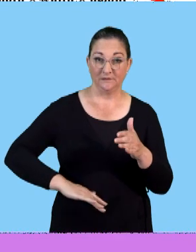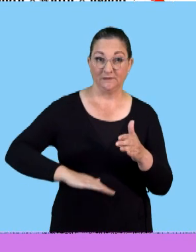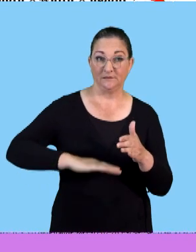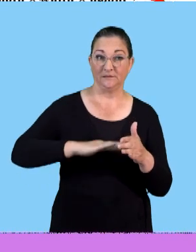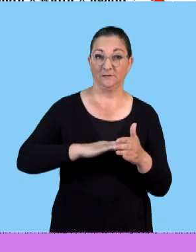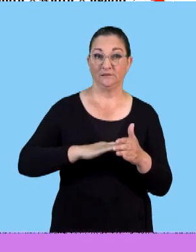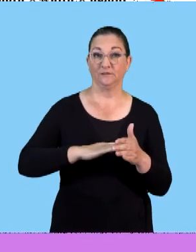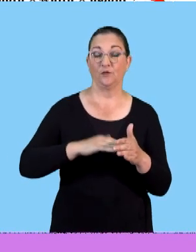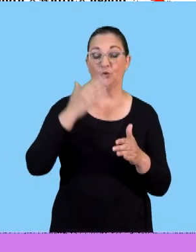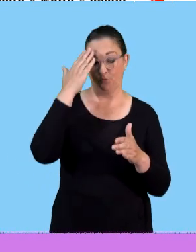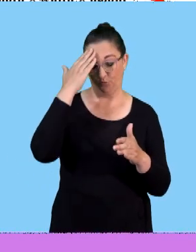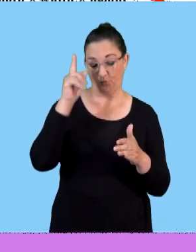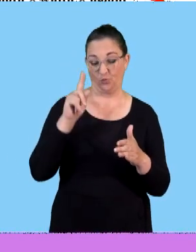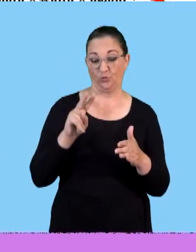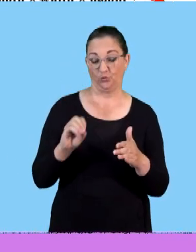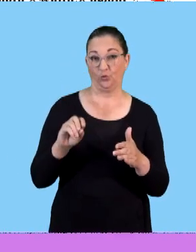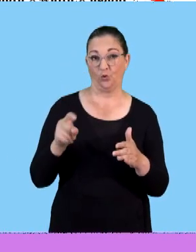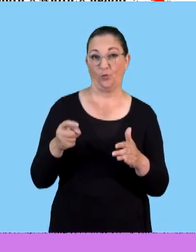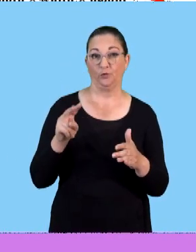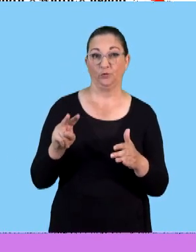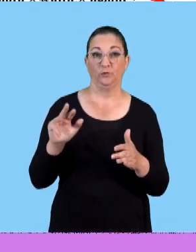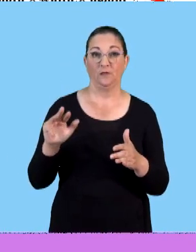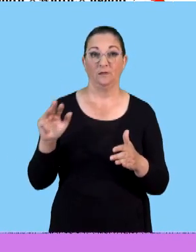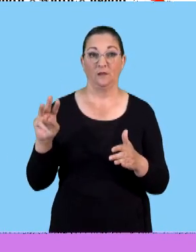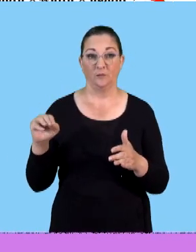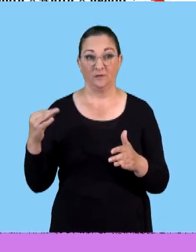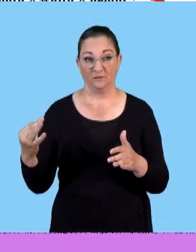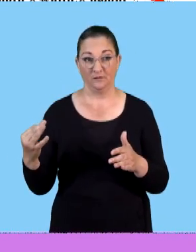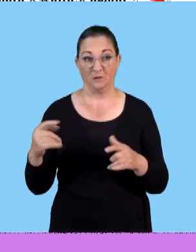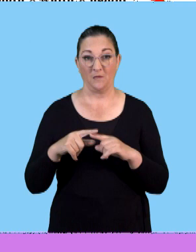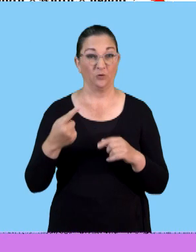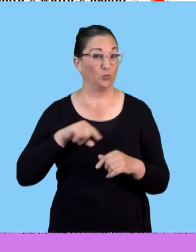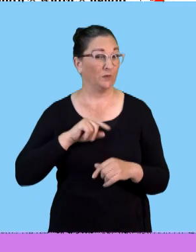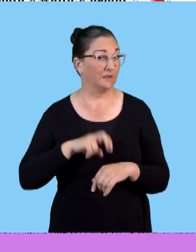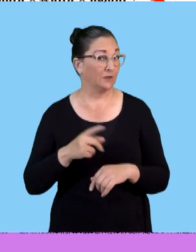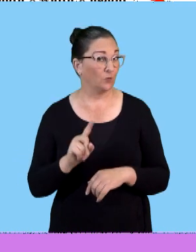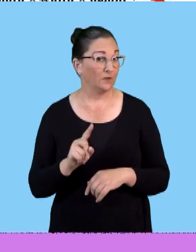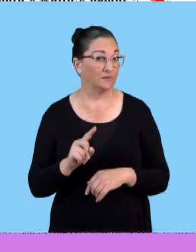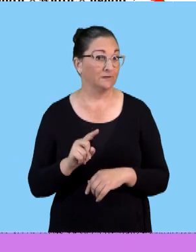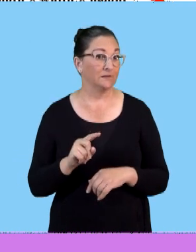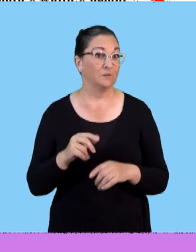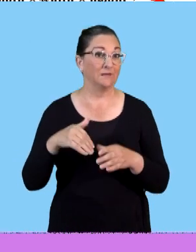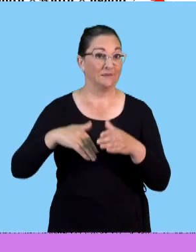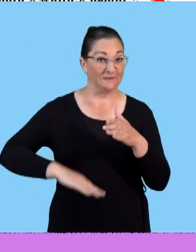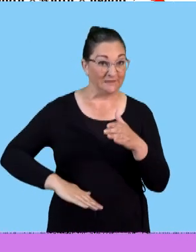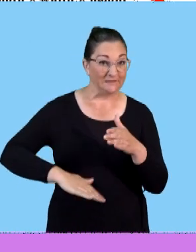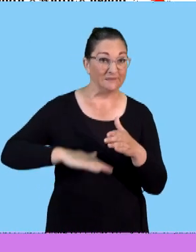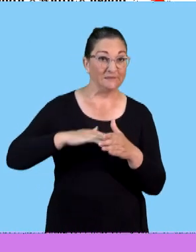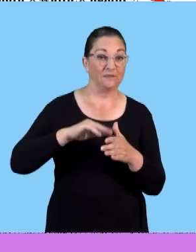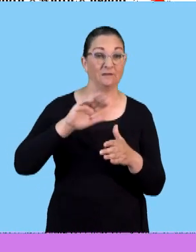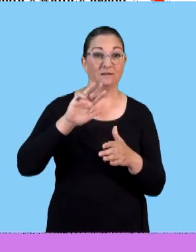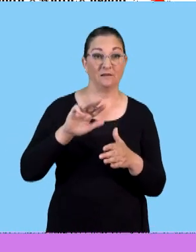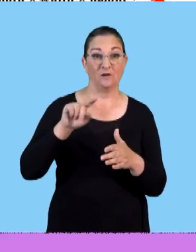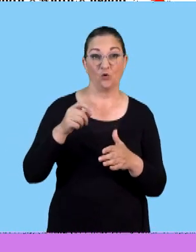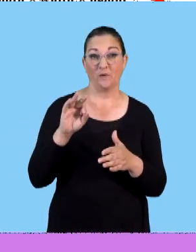E-boxes. The inside volume of type E-box is approximately 0.29 cubic meters. Now what is it that we need to do? It says further